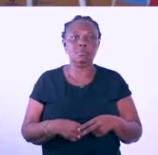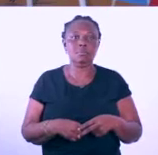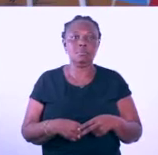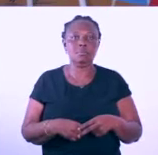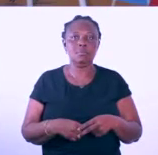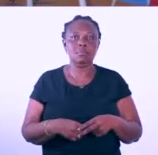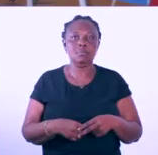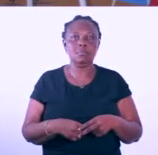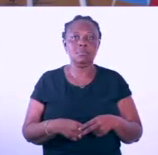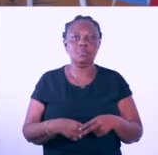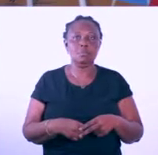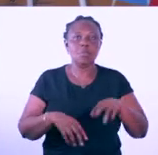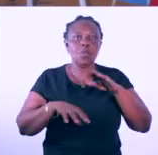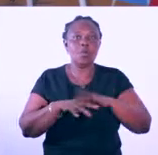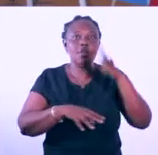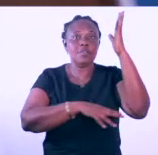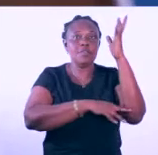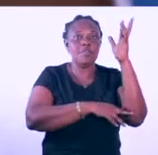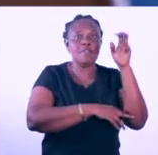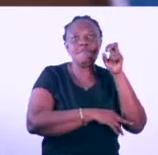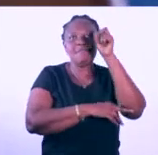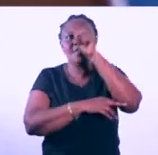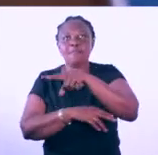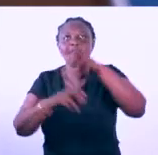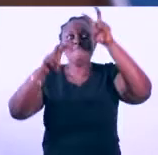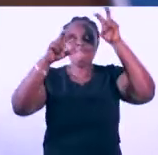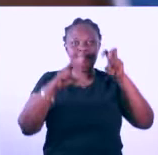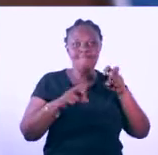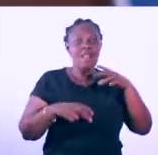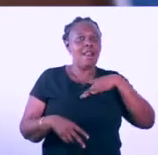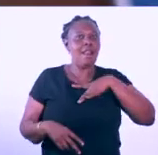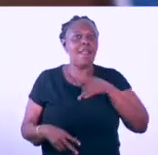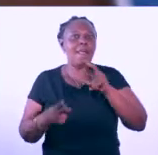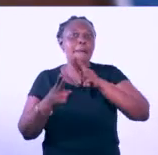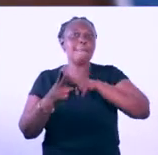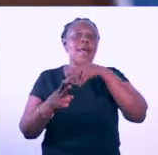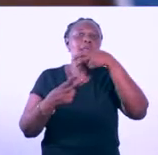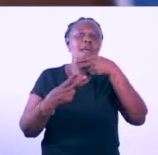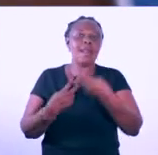swing on the tree. I like bananas,